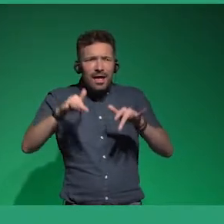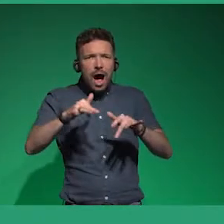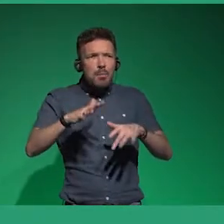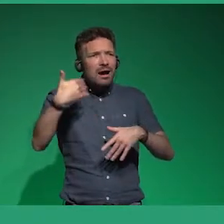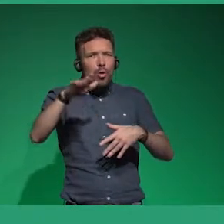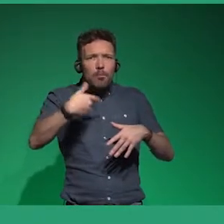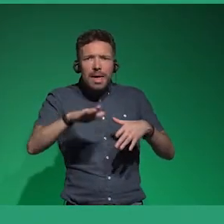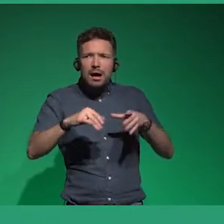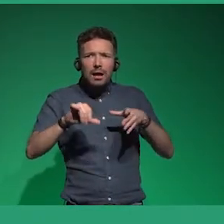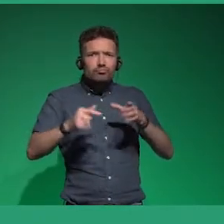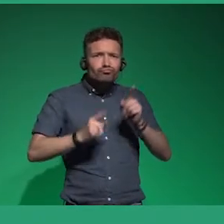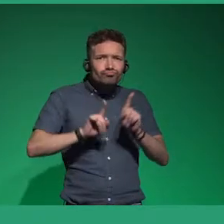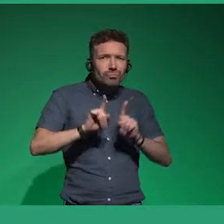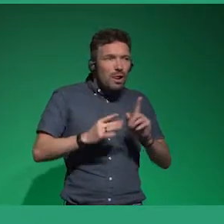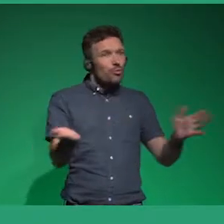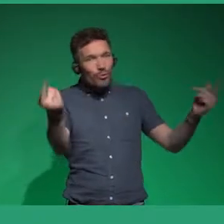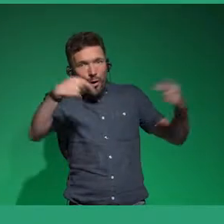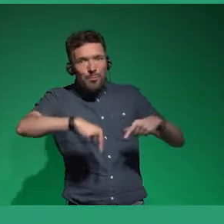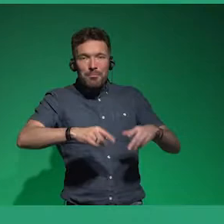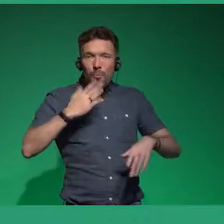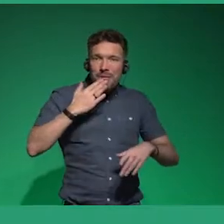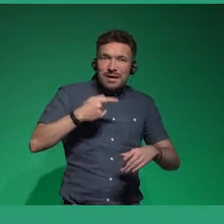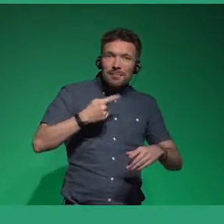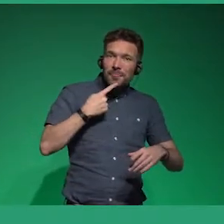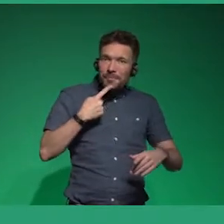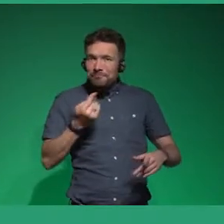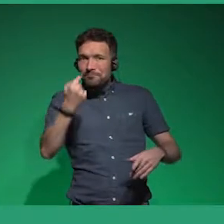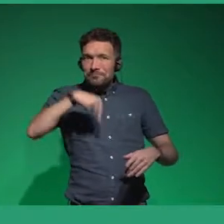Yeah. But 10 euros. No, kidding.